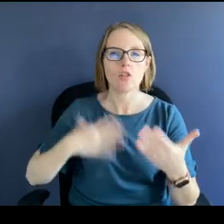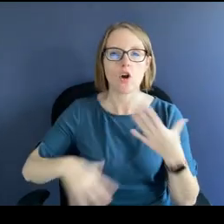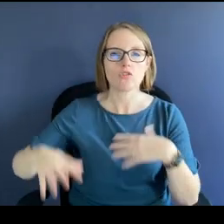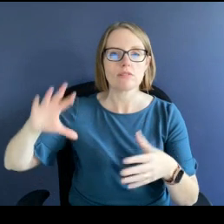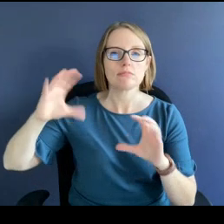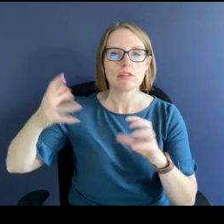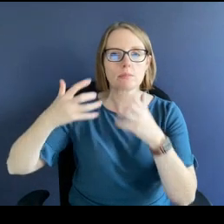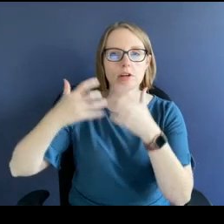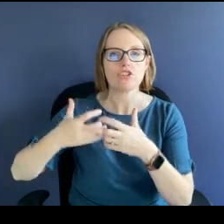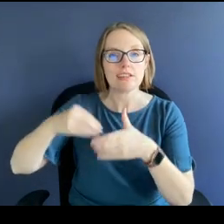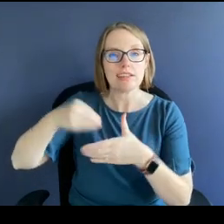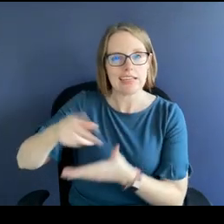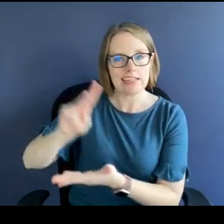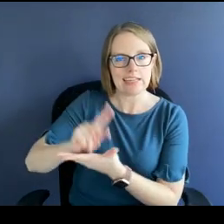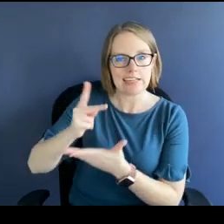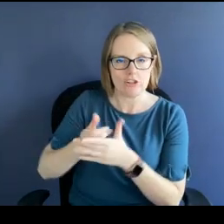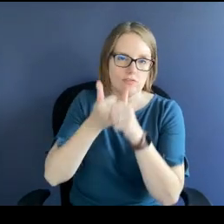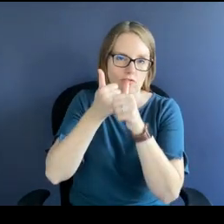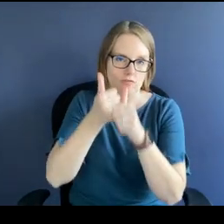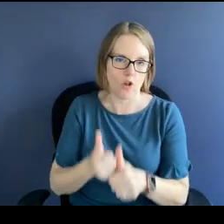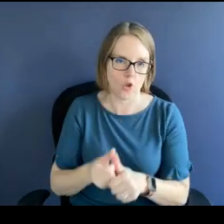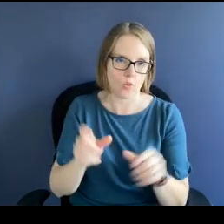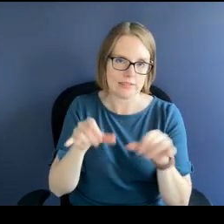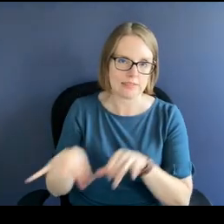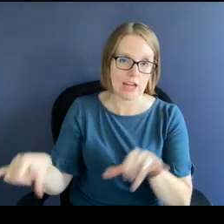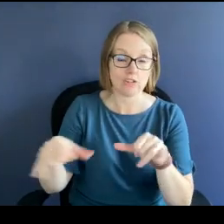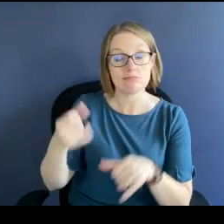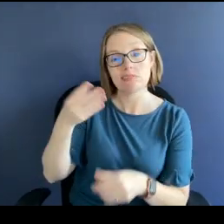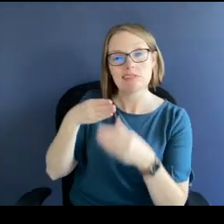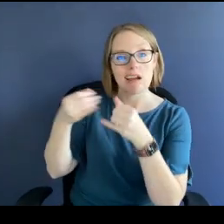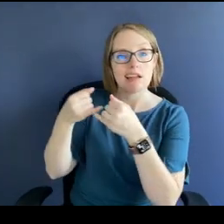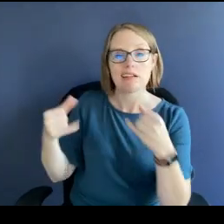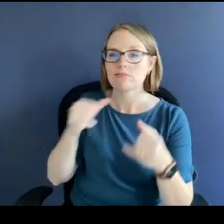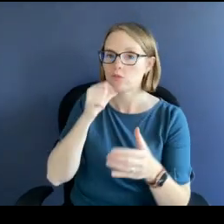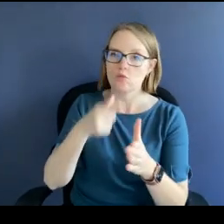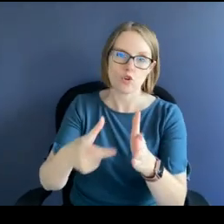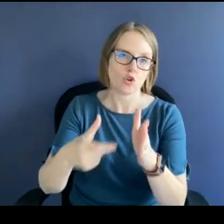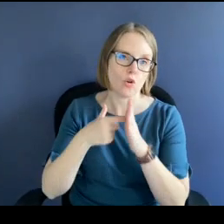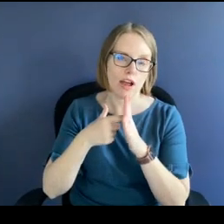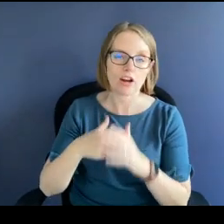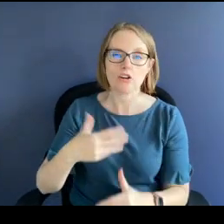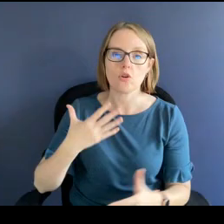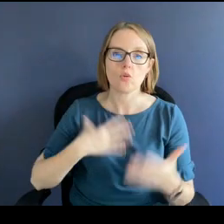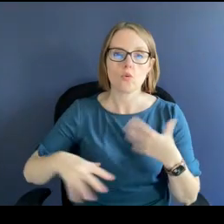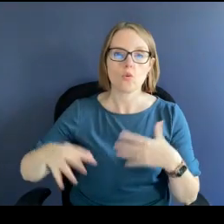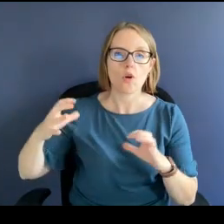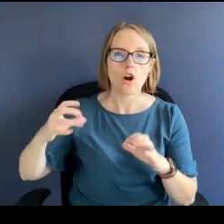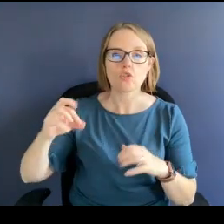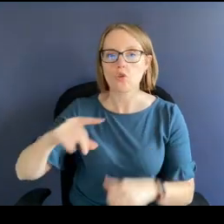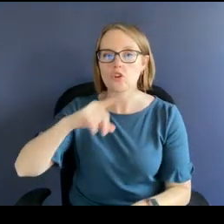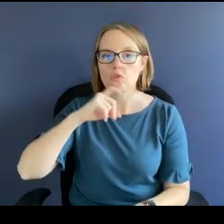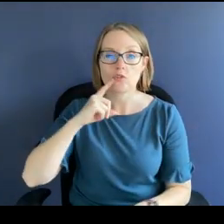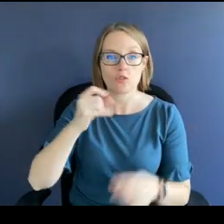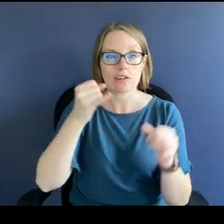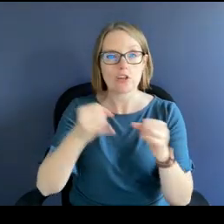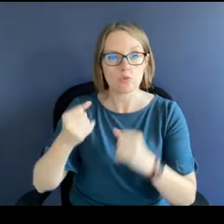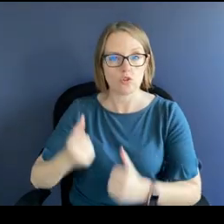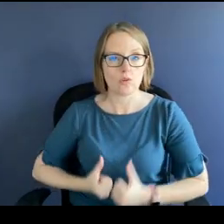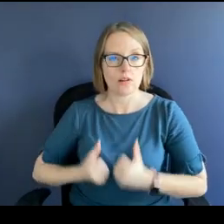The guidelines do not require washers and dryers in individual dwelling units to